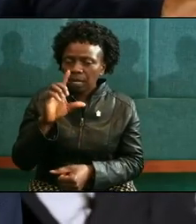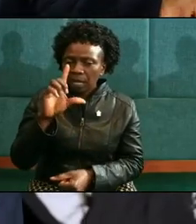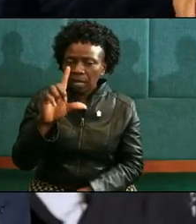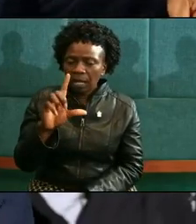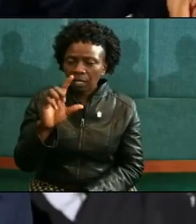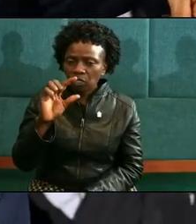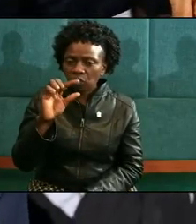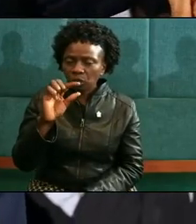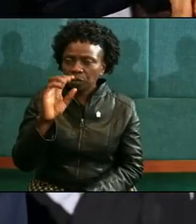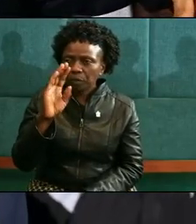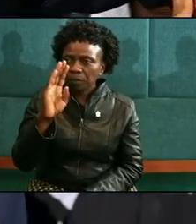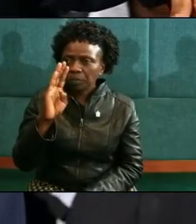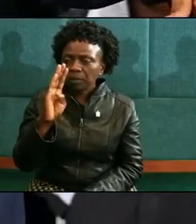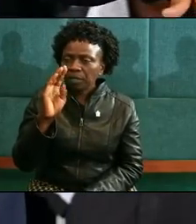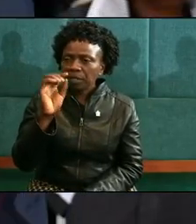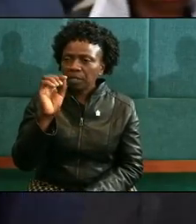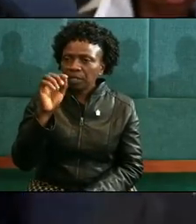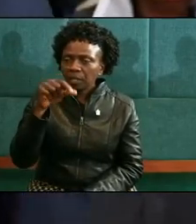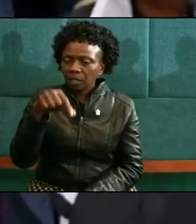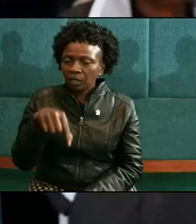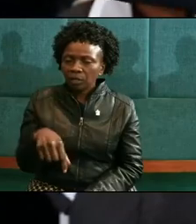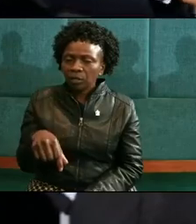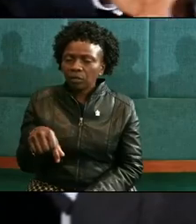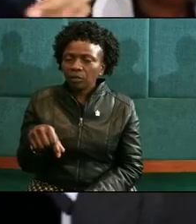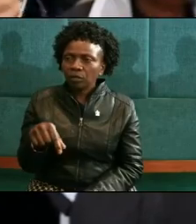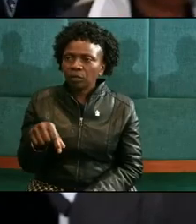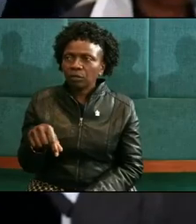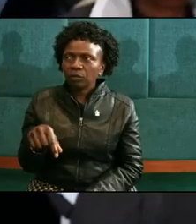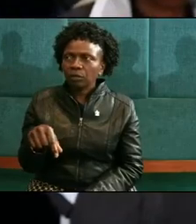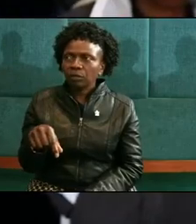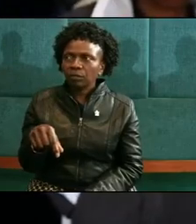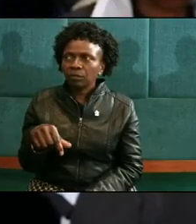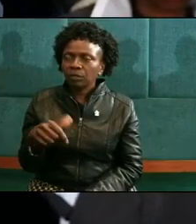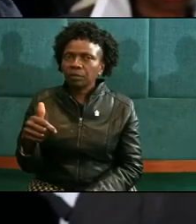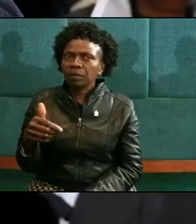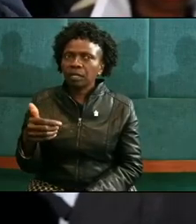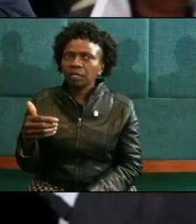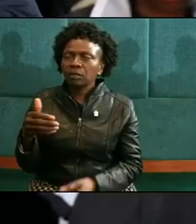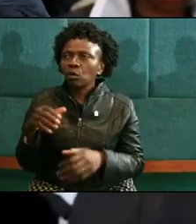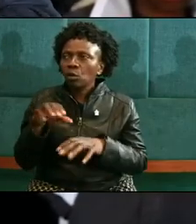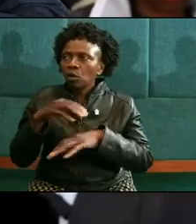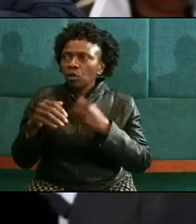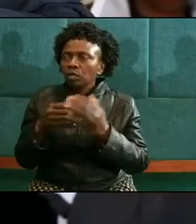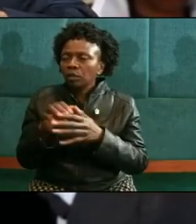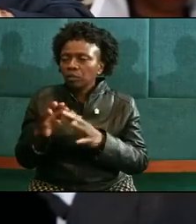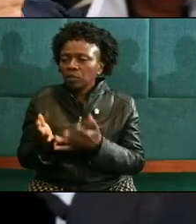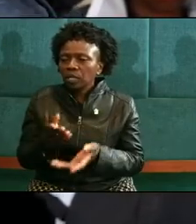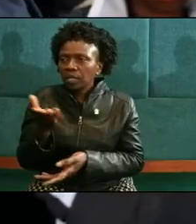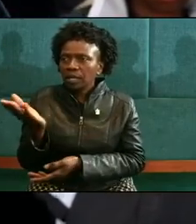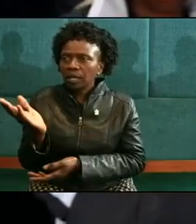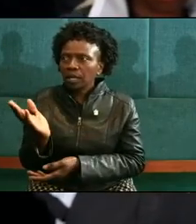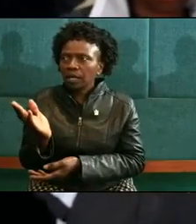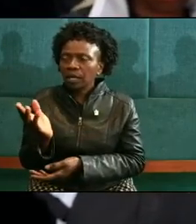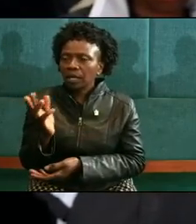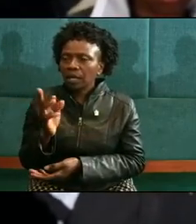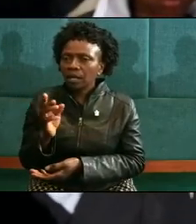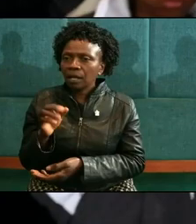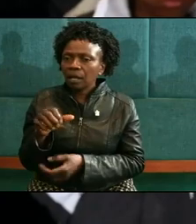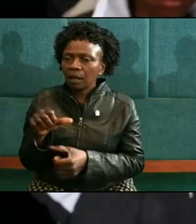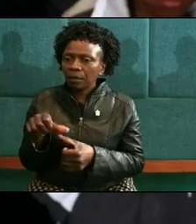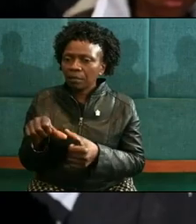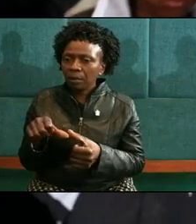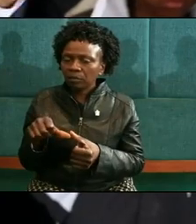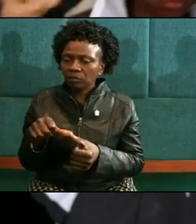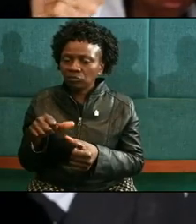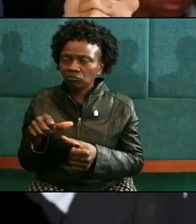LGBTQ plus something else. All the books that are there are about